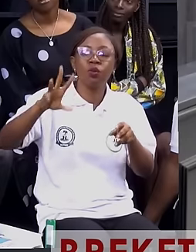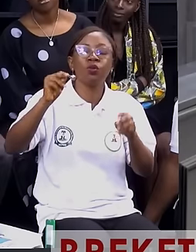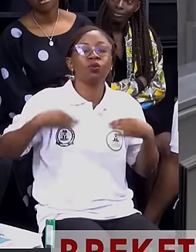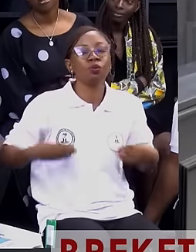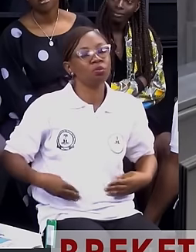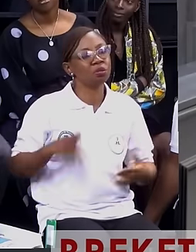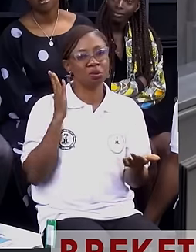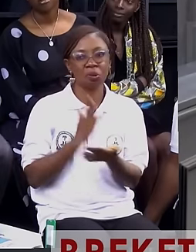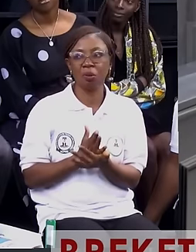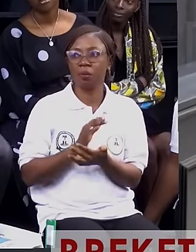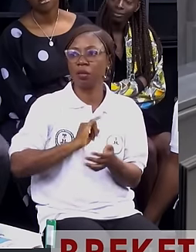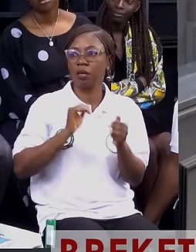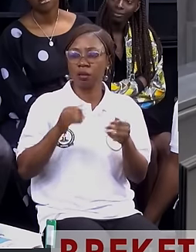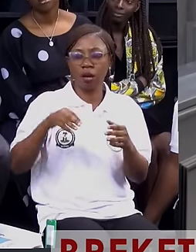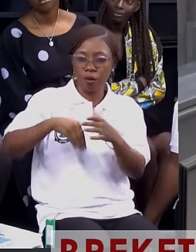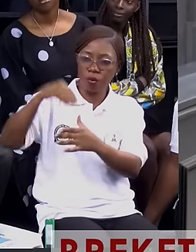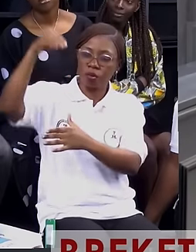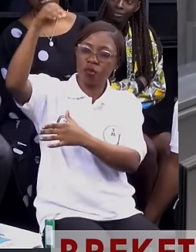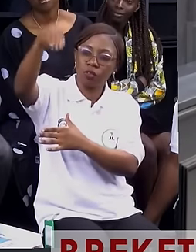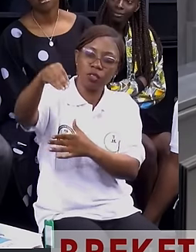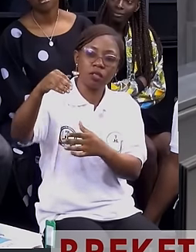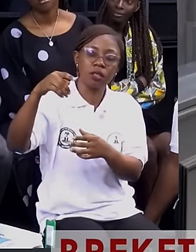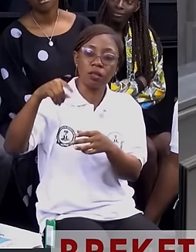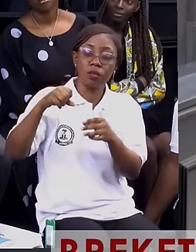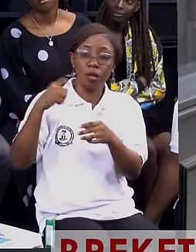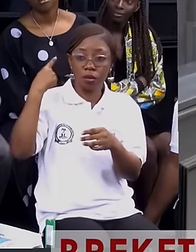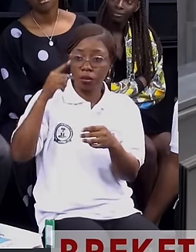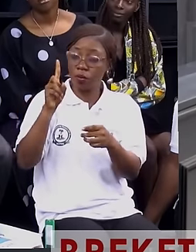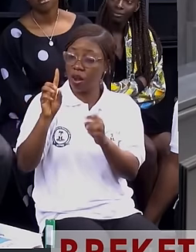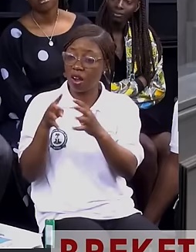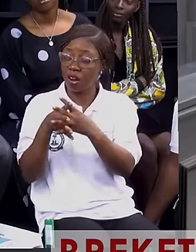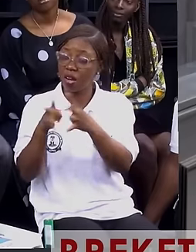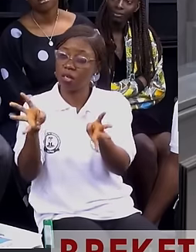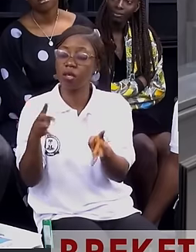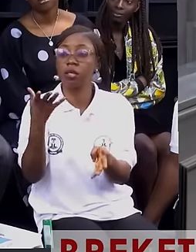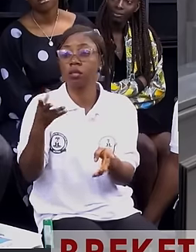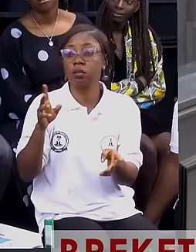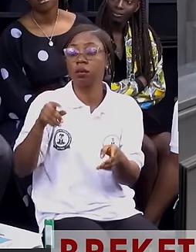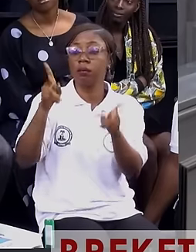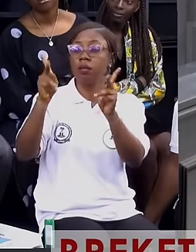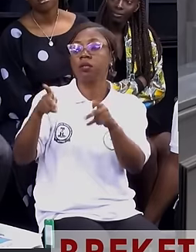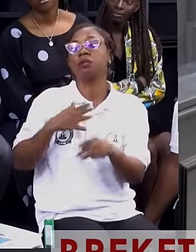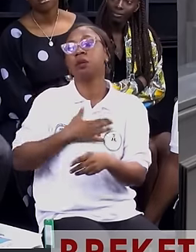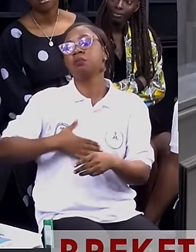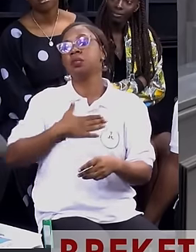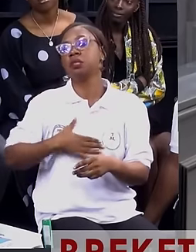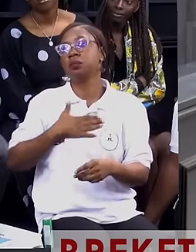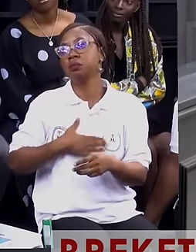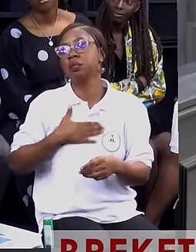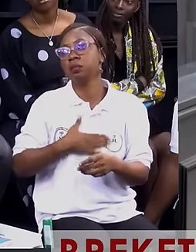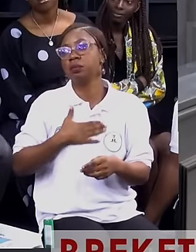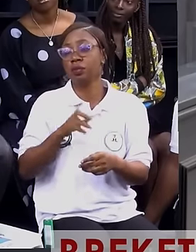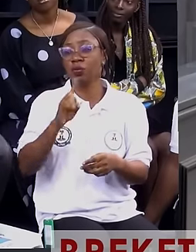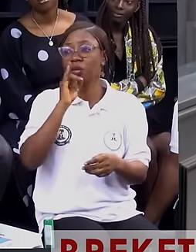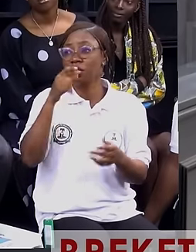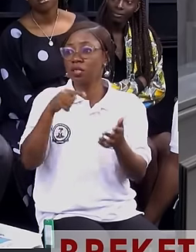now cross to the other side. I saw one gate. I saw one migad. I said, Malan, can't make any. Where is this?